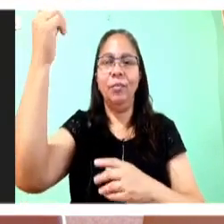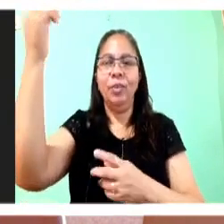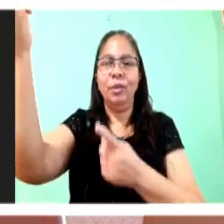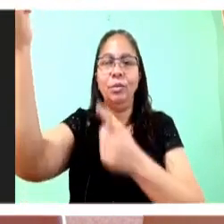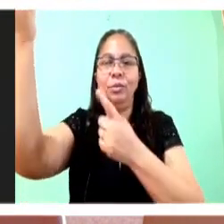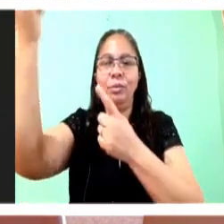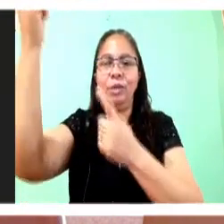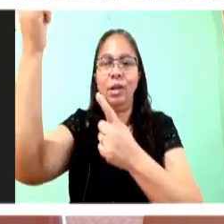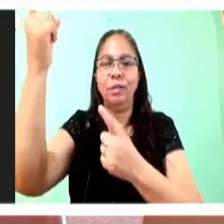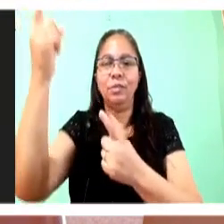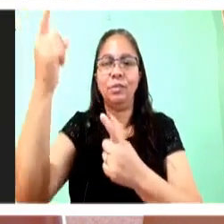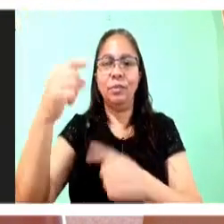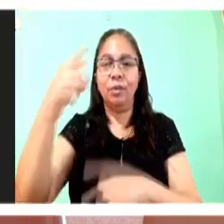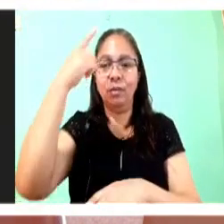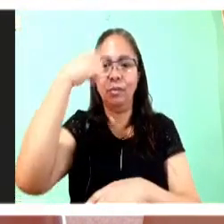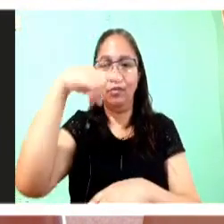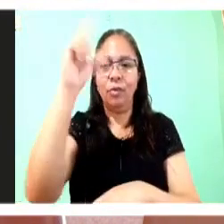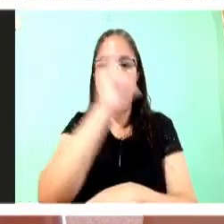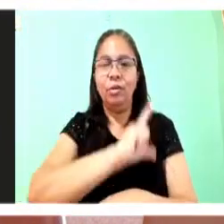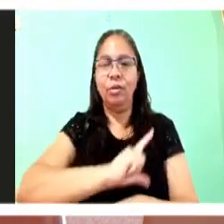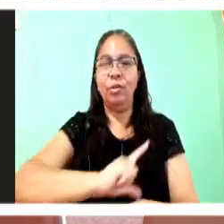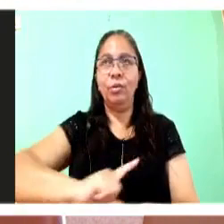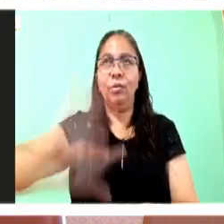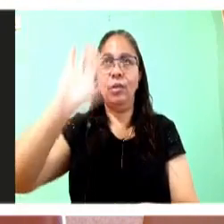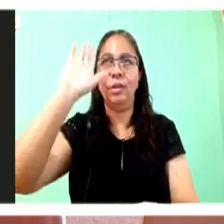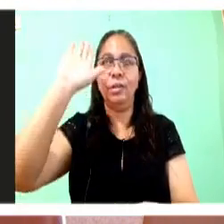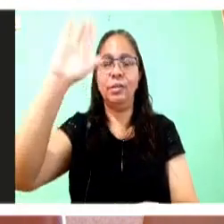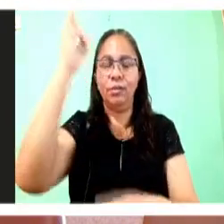who comes in the name of the